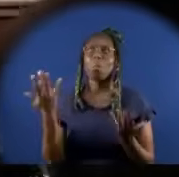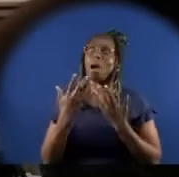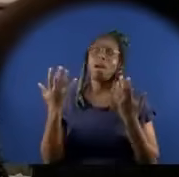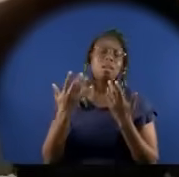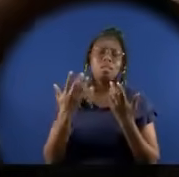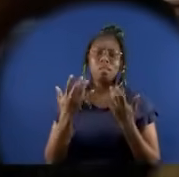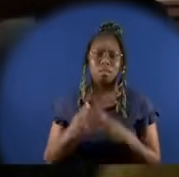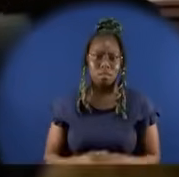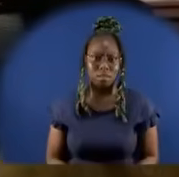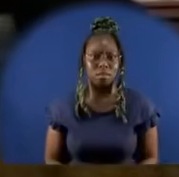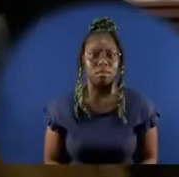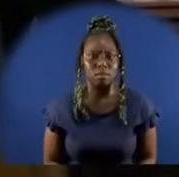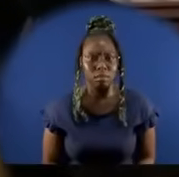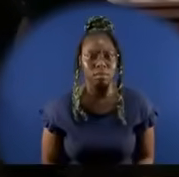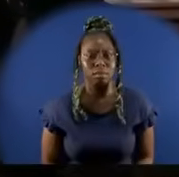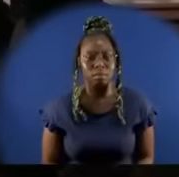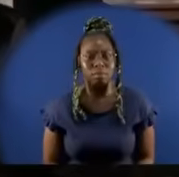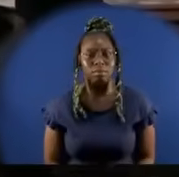Yep.